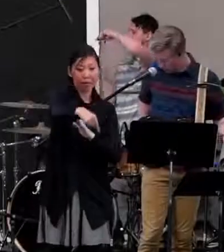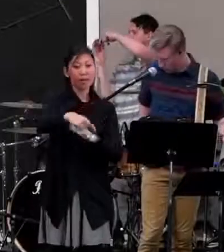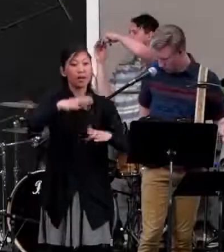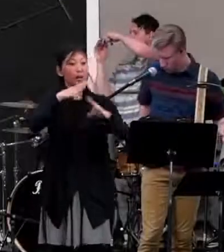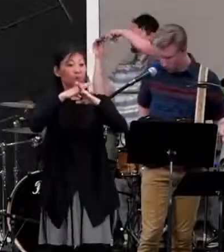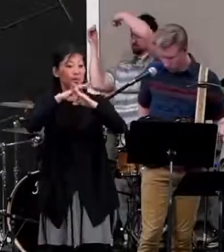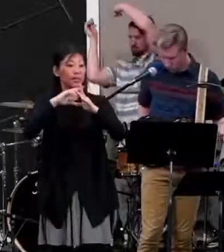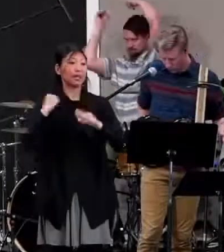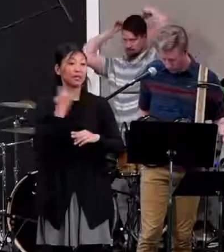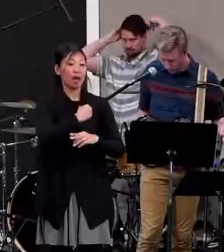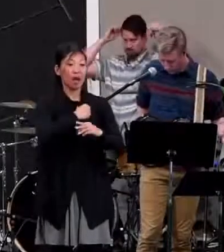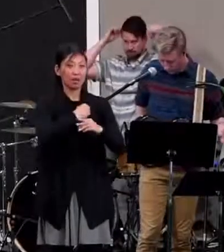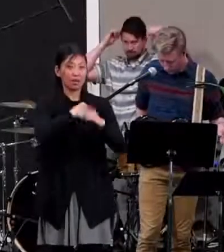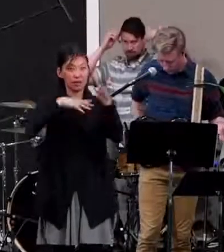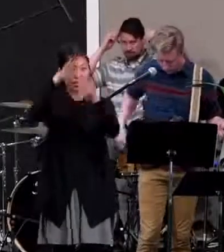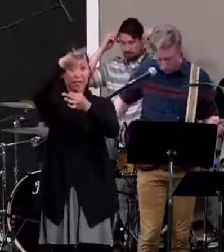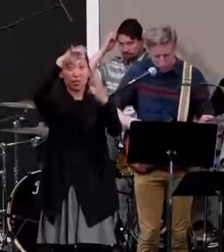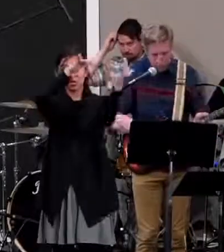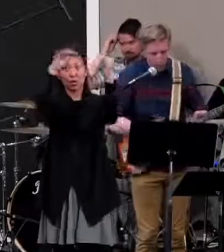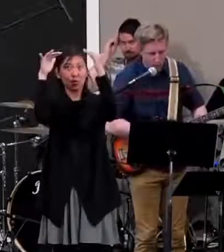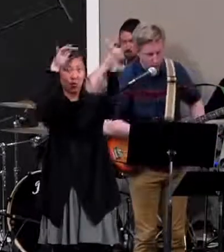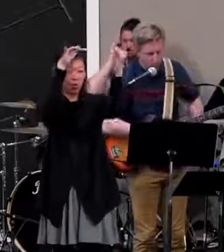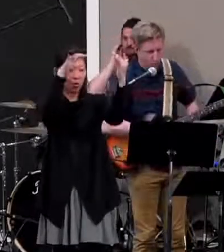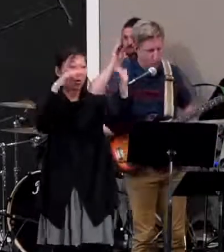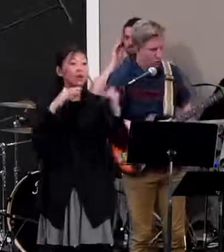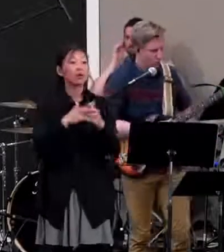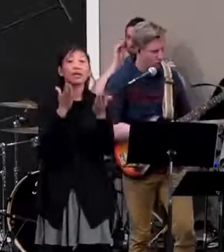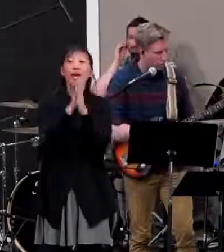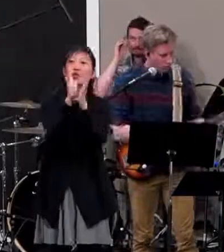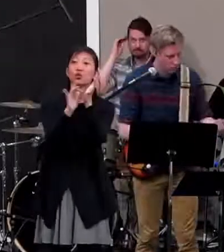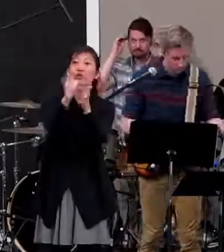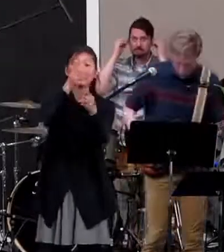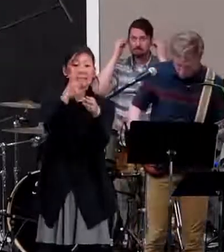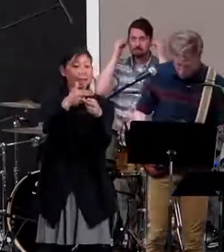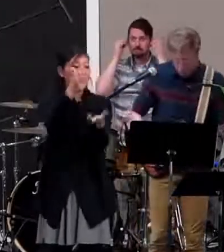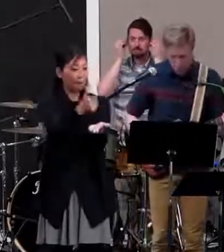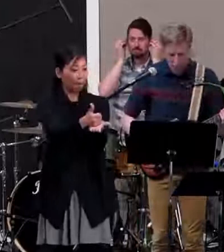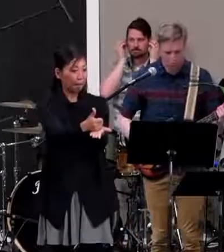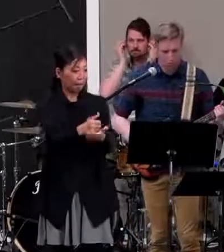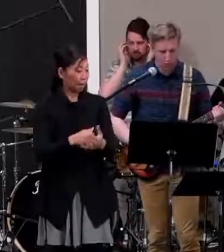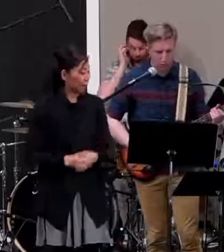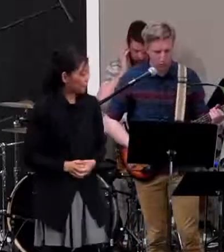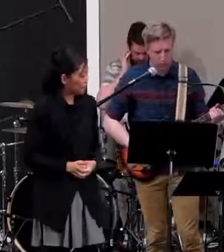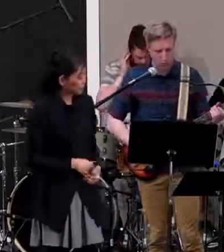us in the battle that rages above us? We ask in Jesus' name, amen.